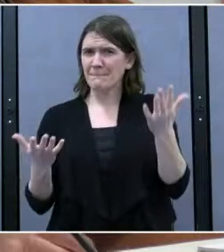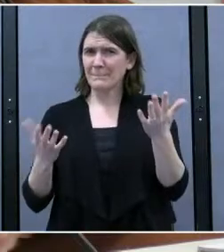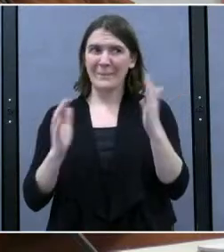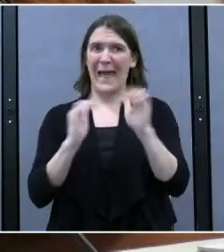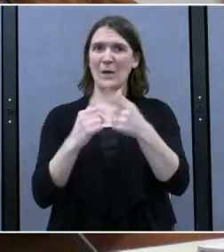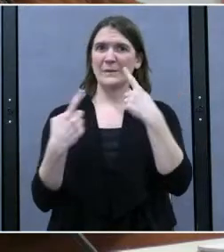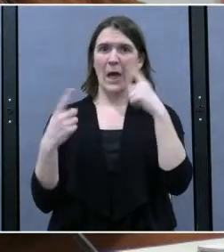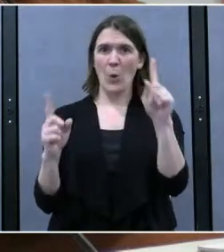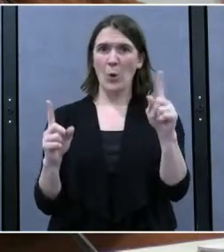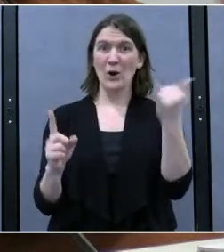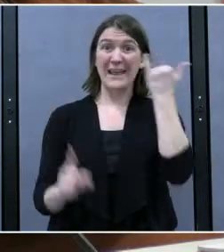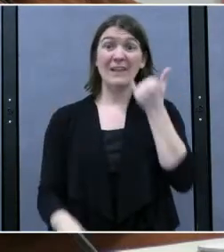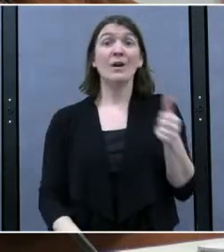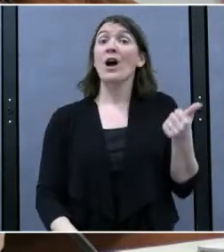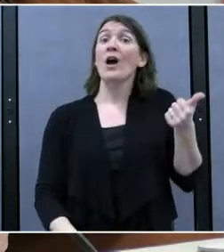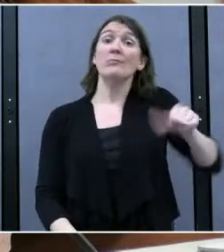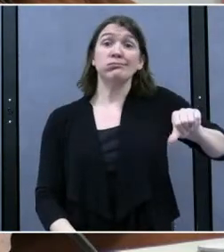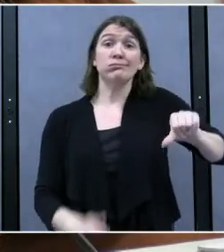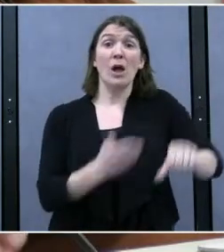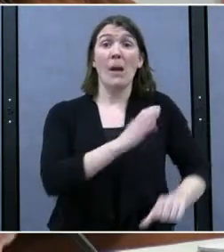totality to its committee?